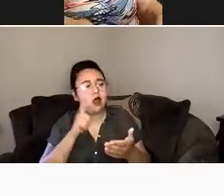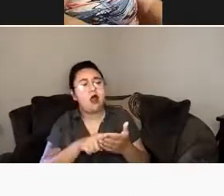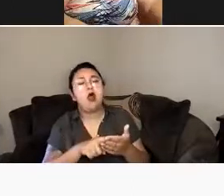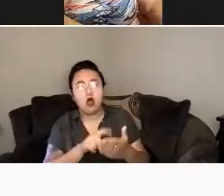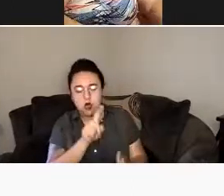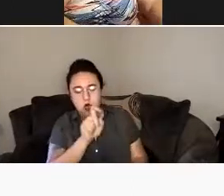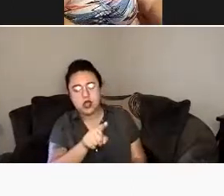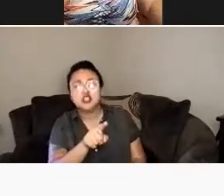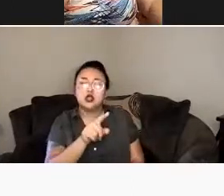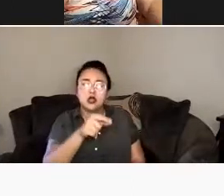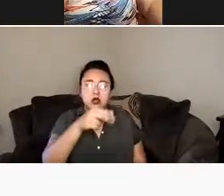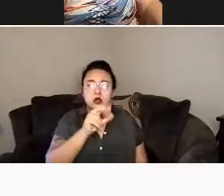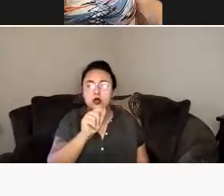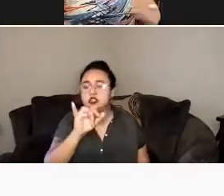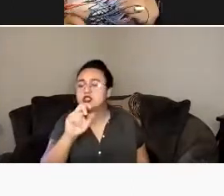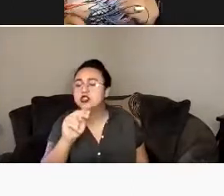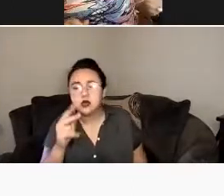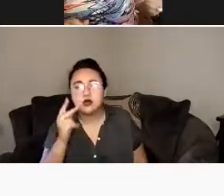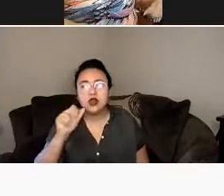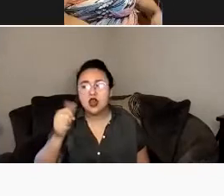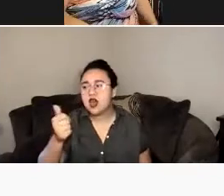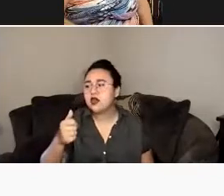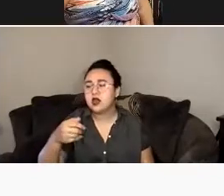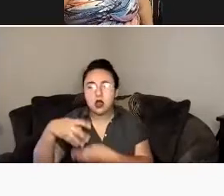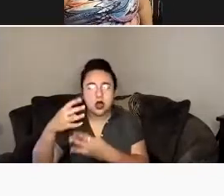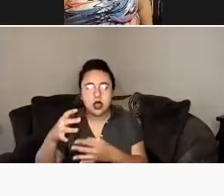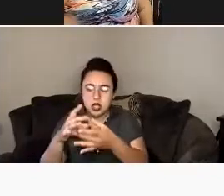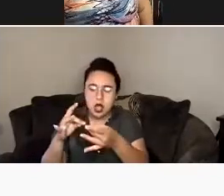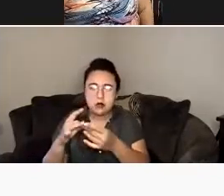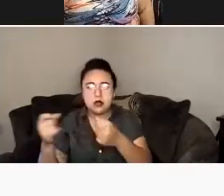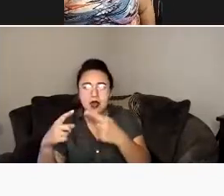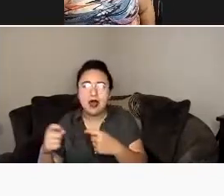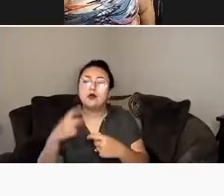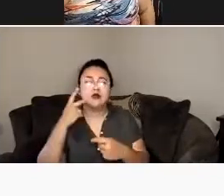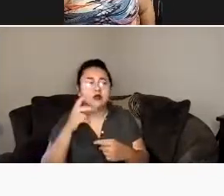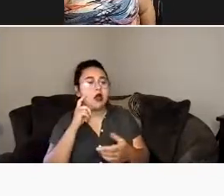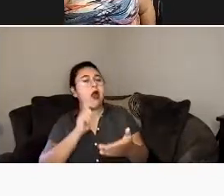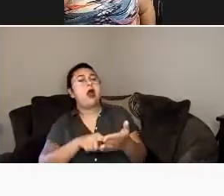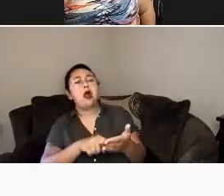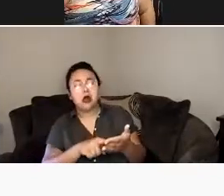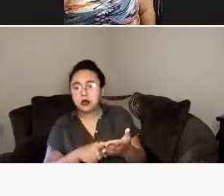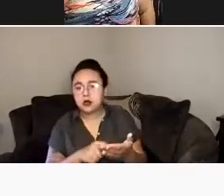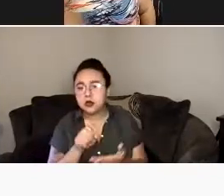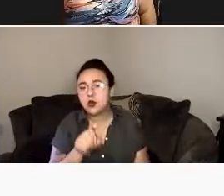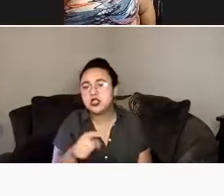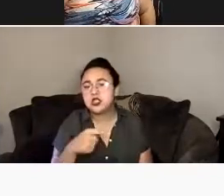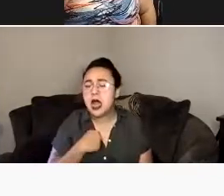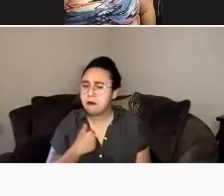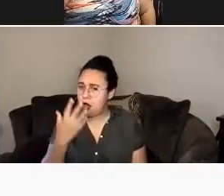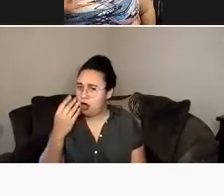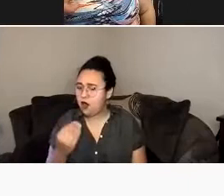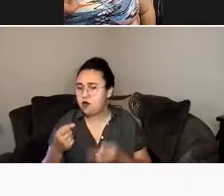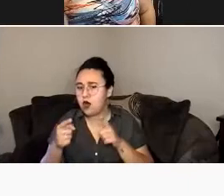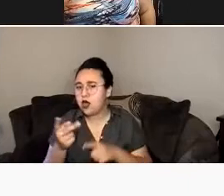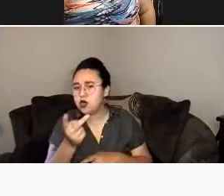through all of the other wonderful things y'all are exchanging with each other. I'm going to turn my camera off while y'all walk through your slides, or work your way